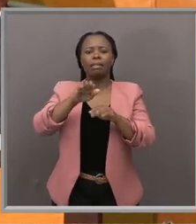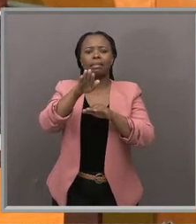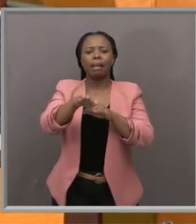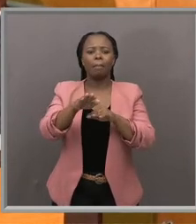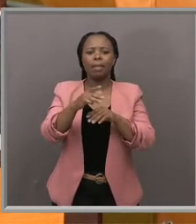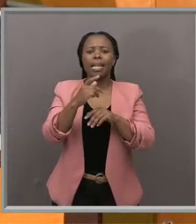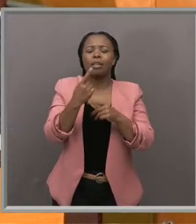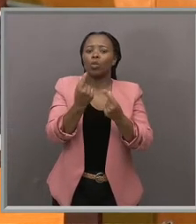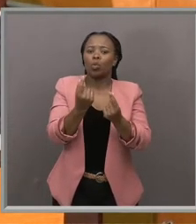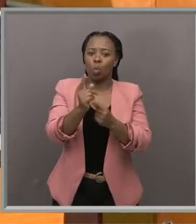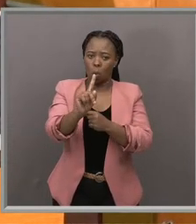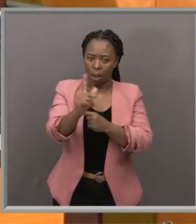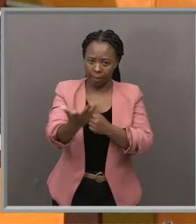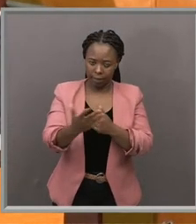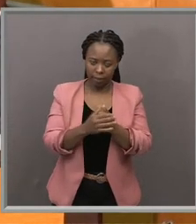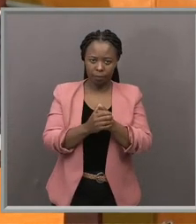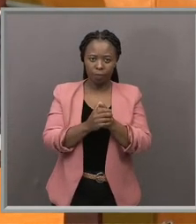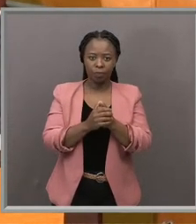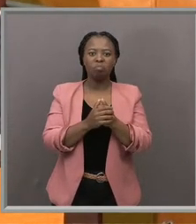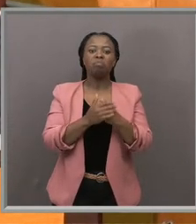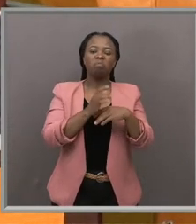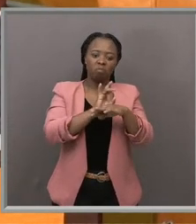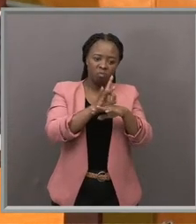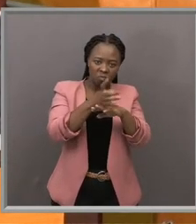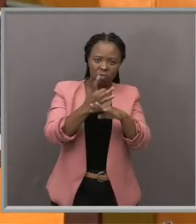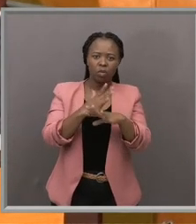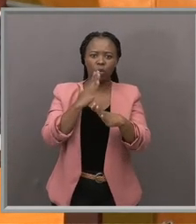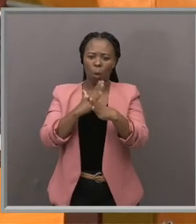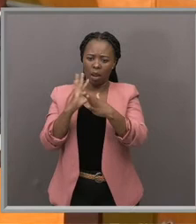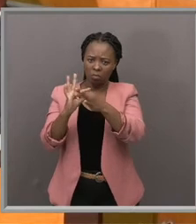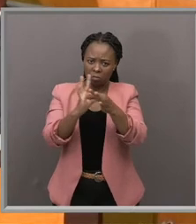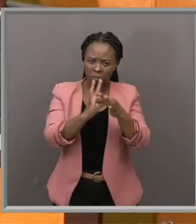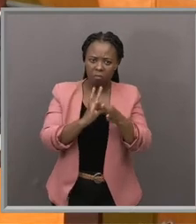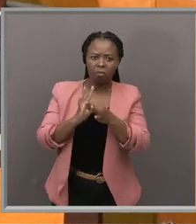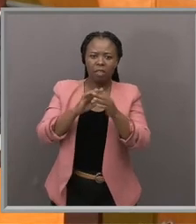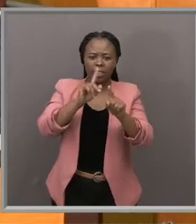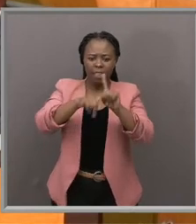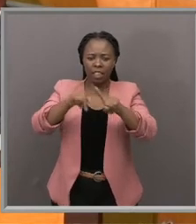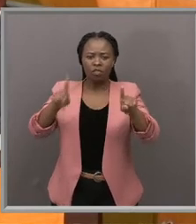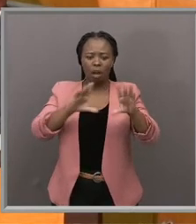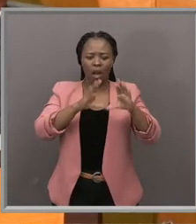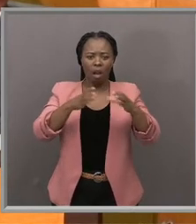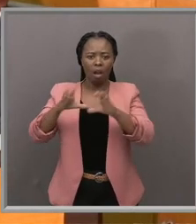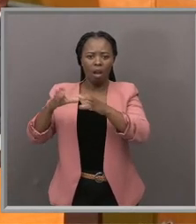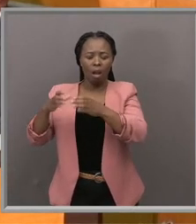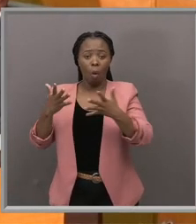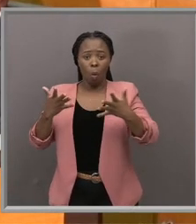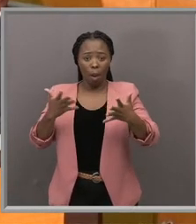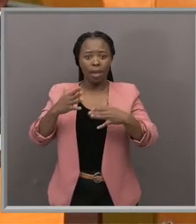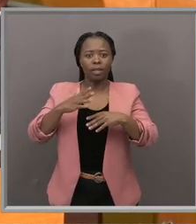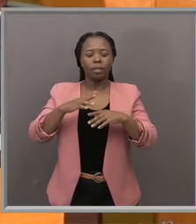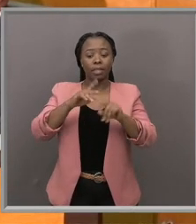Coordination and collaboration with various sectors of our population in the province, and in this